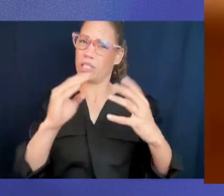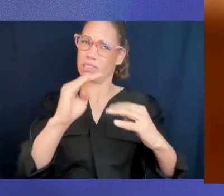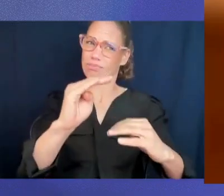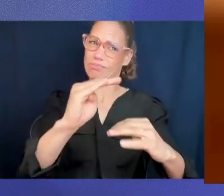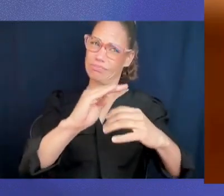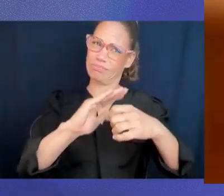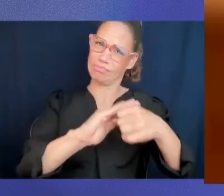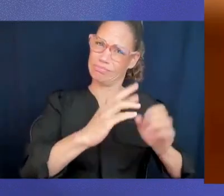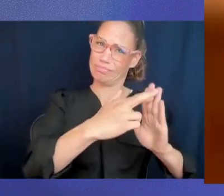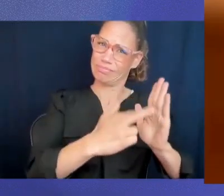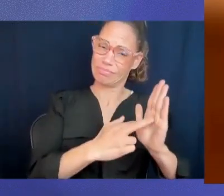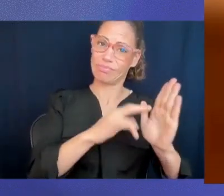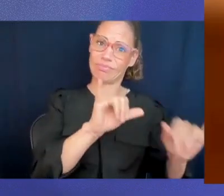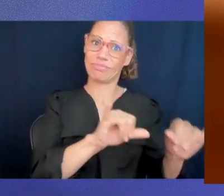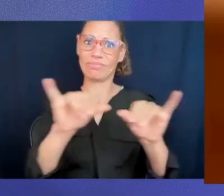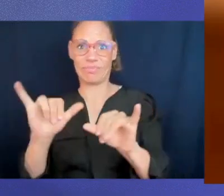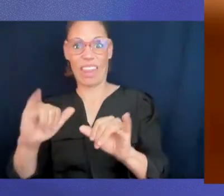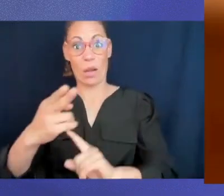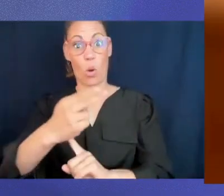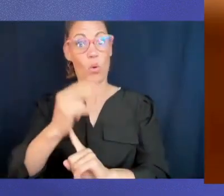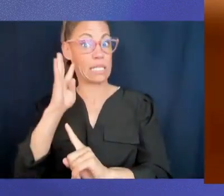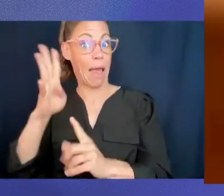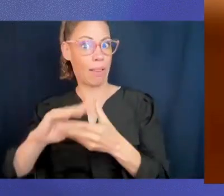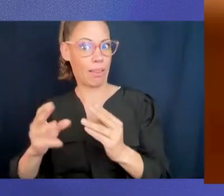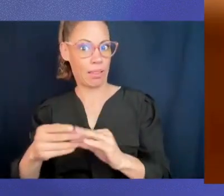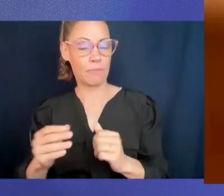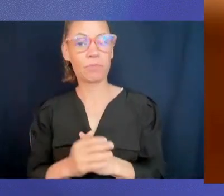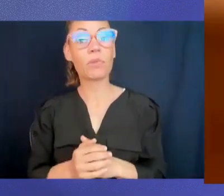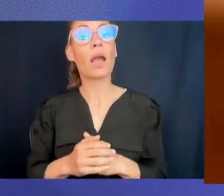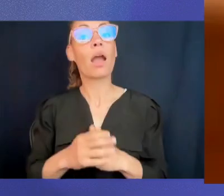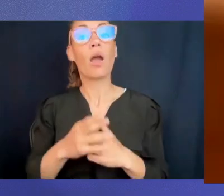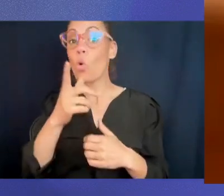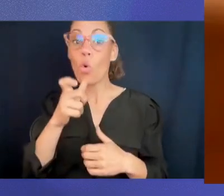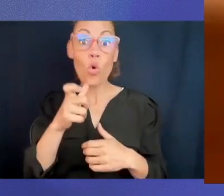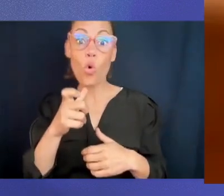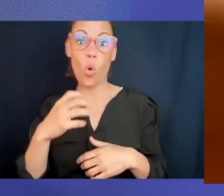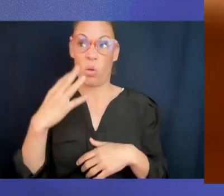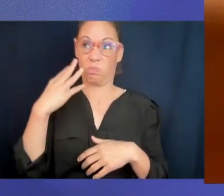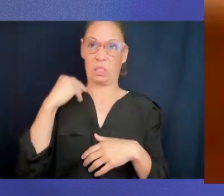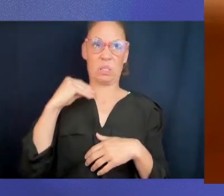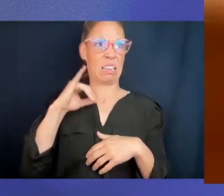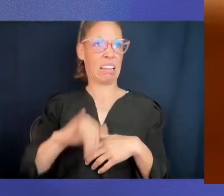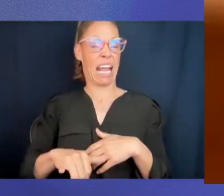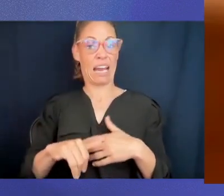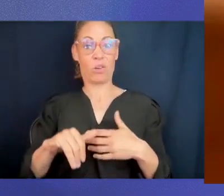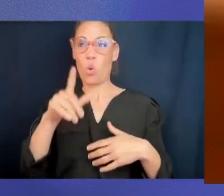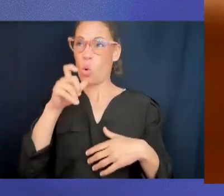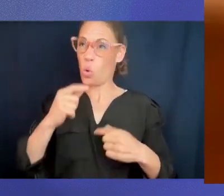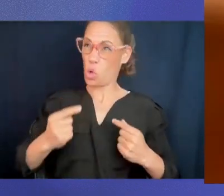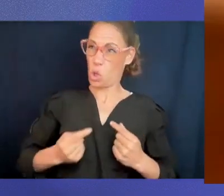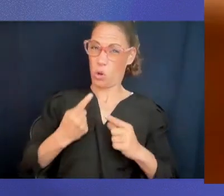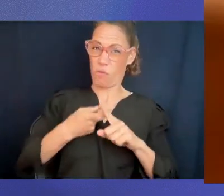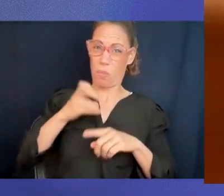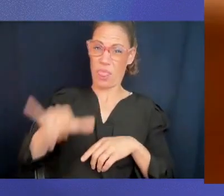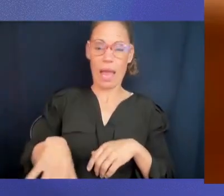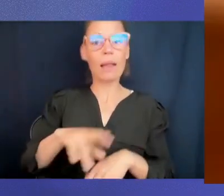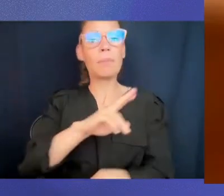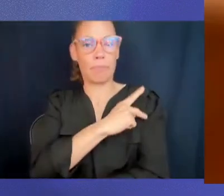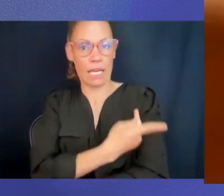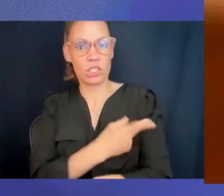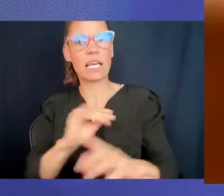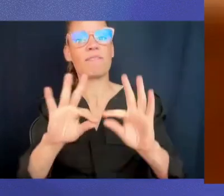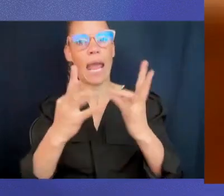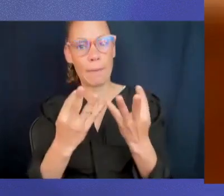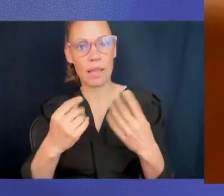patients and families downstream, they pay the price. They pay the price in frustration, in confusion, in